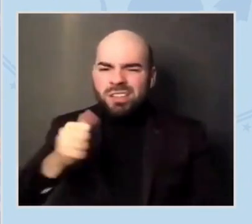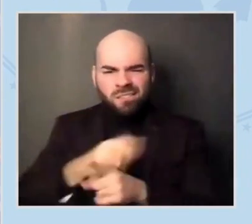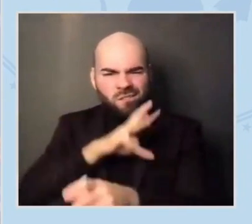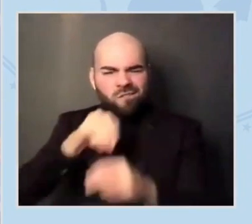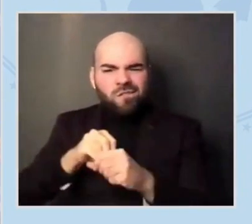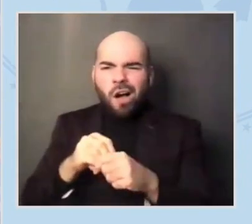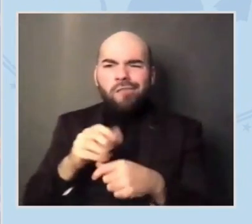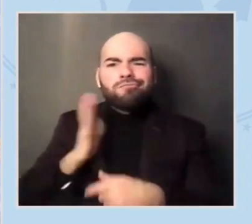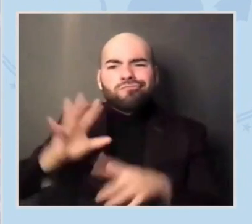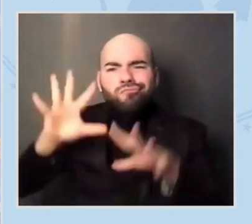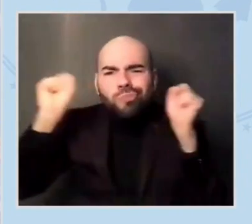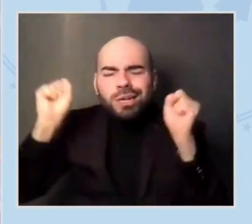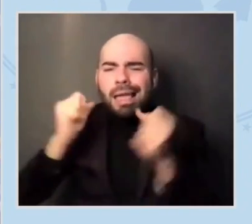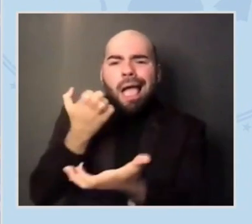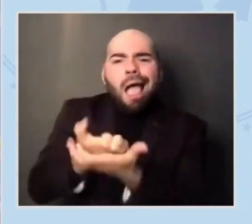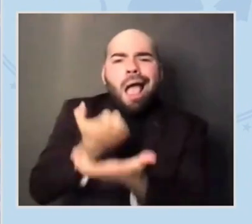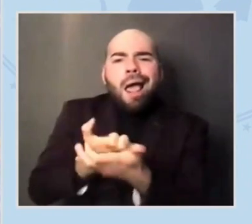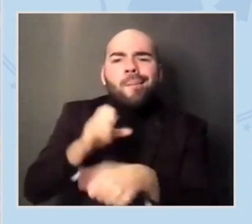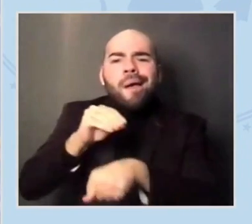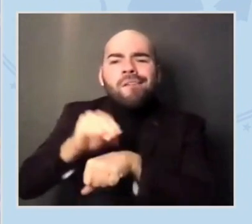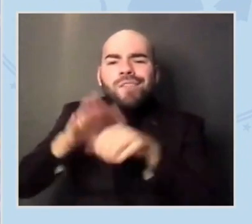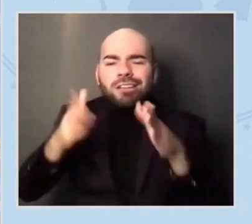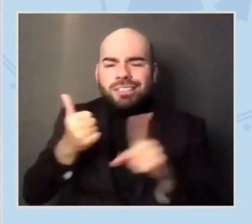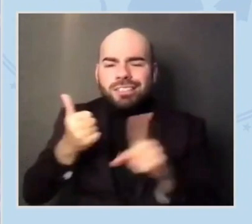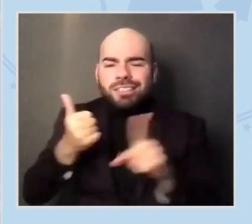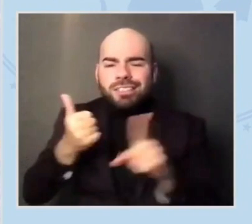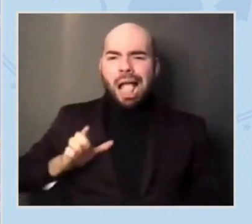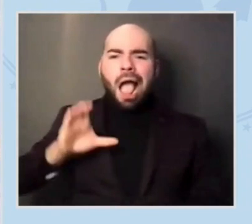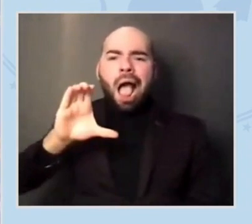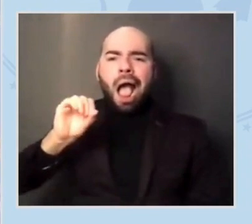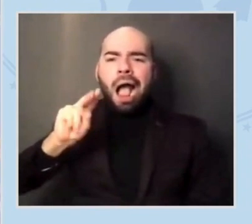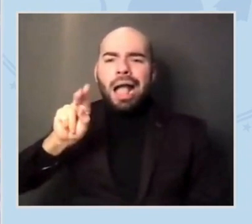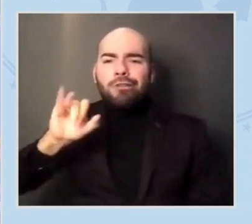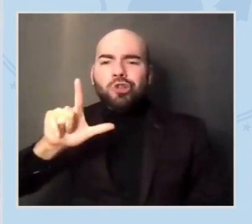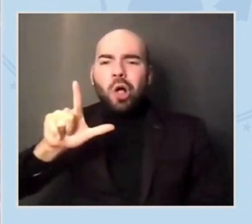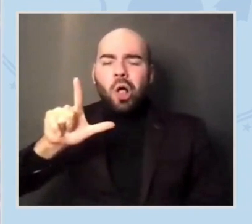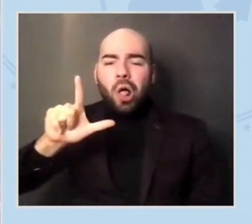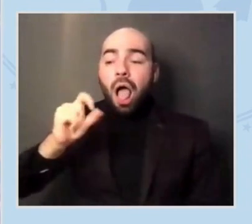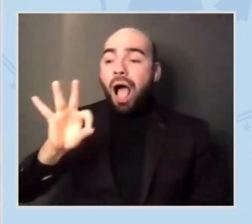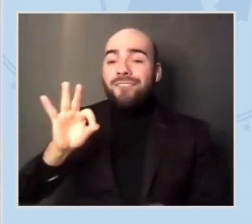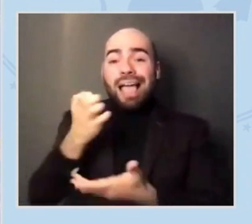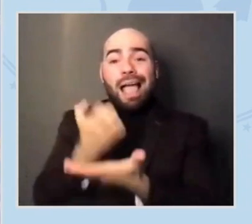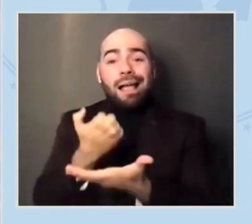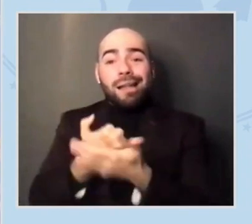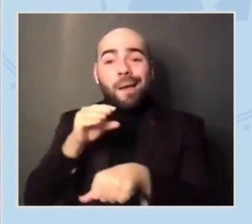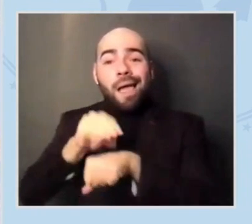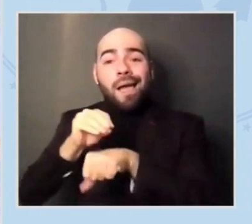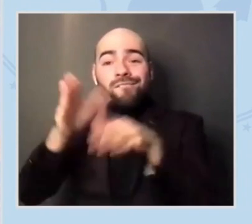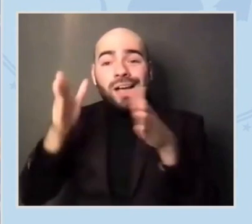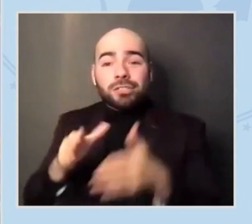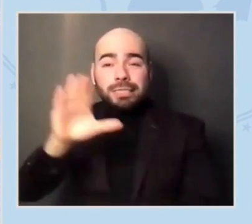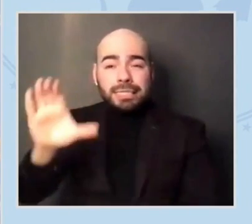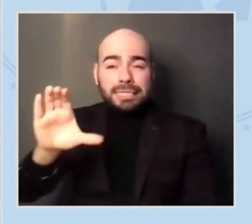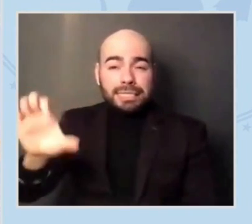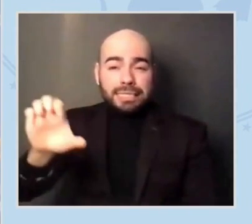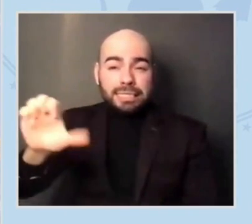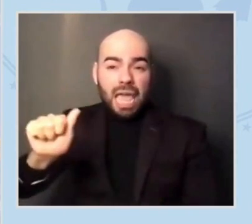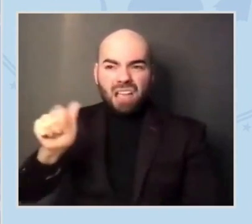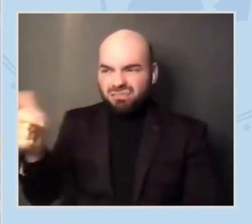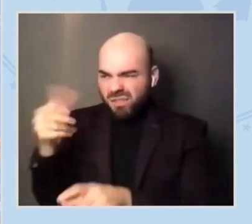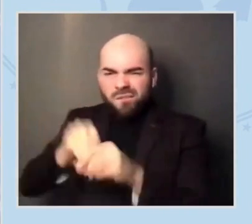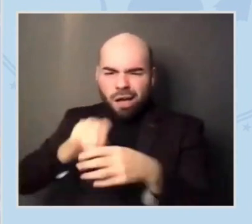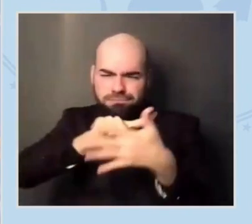most important economic thinkers of our time. She has spent her career focused on employment and the dignity of